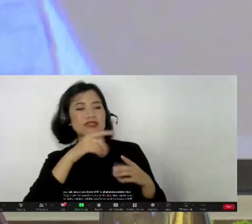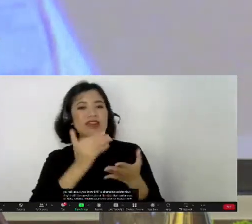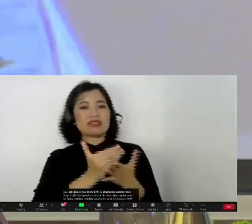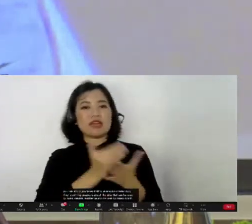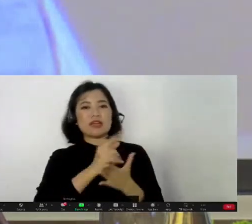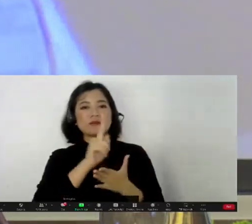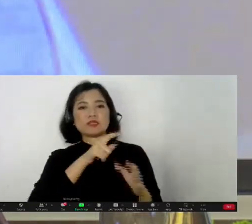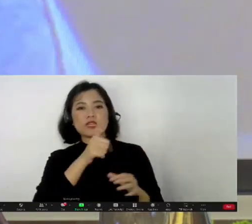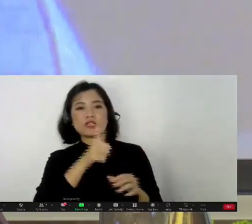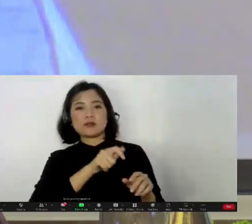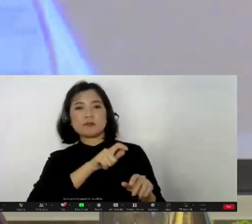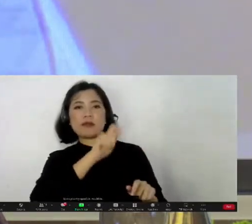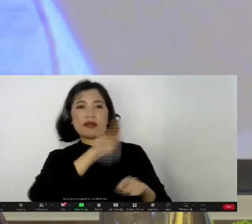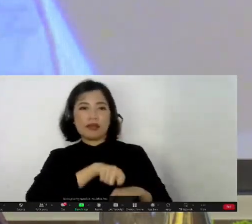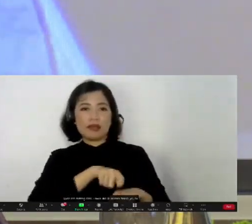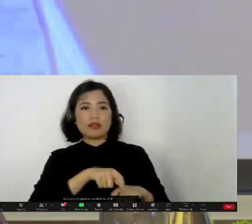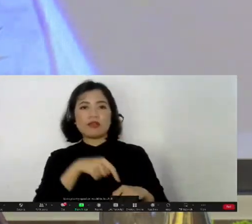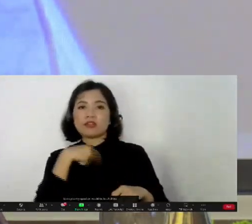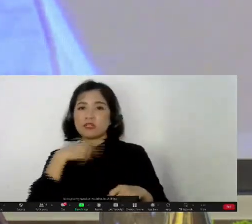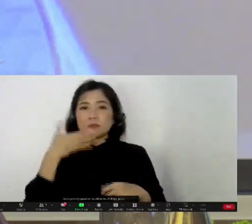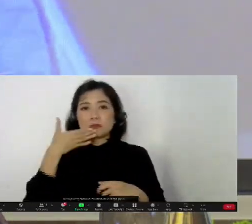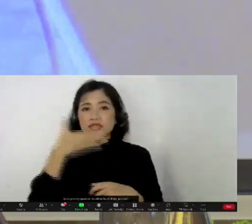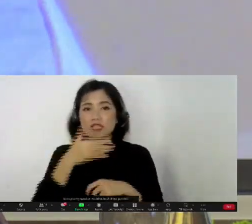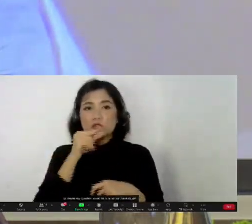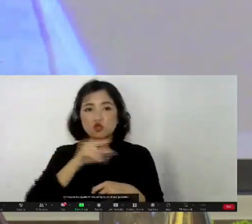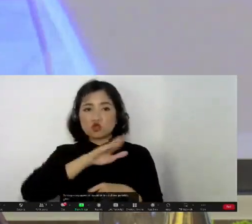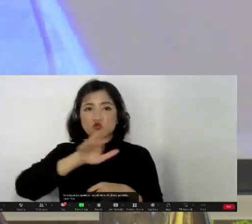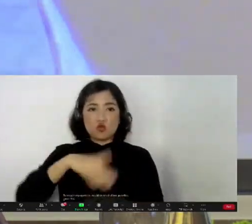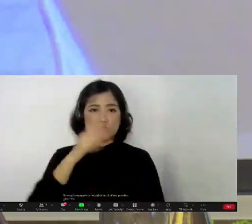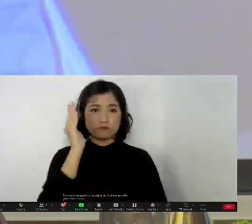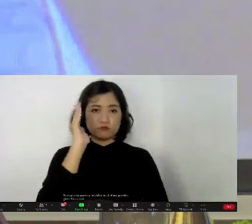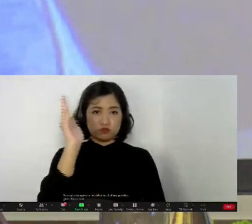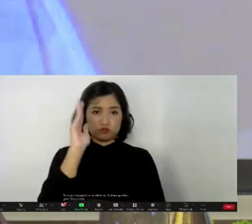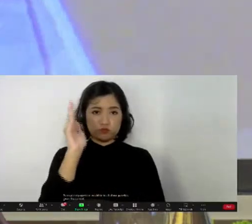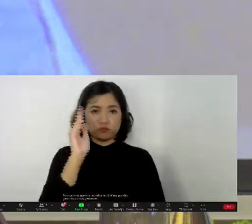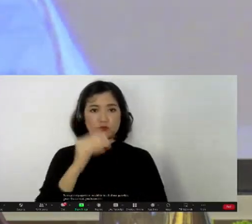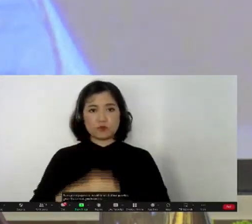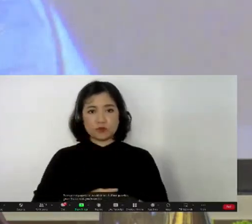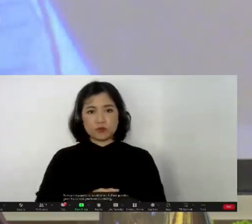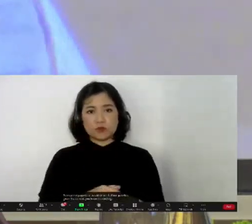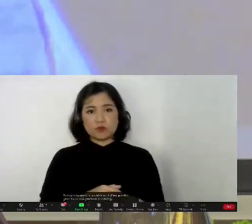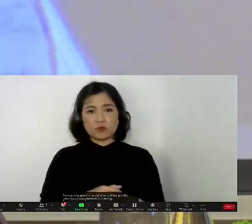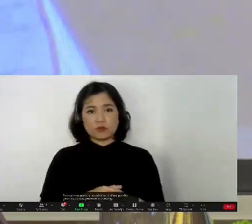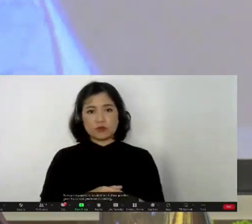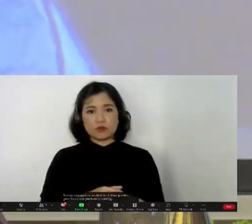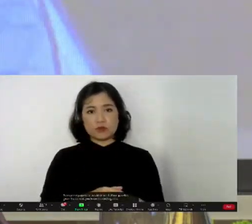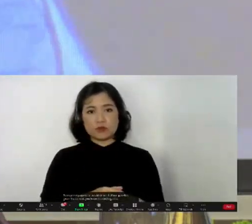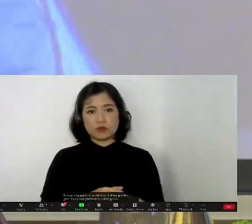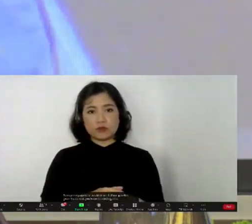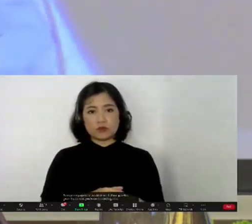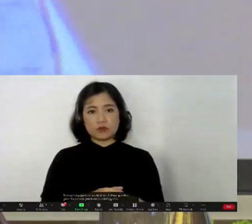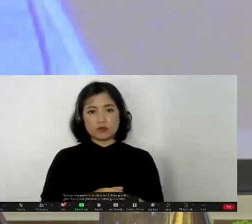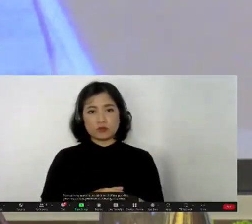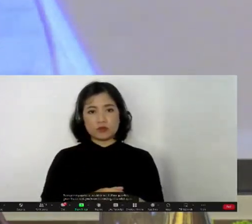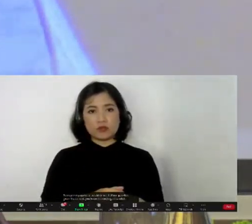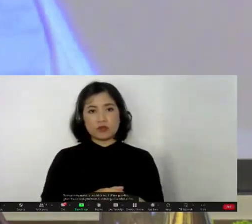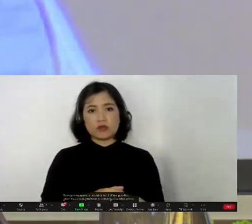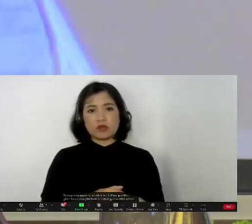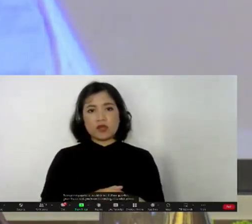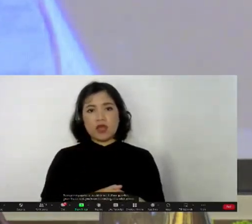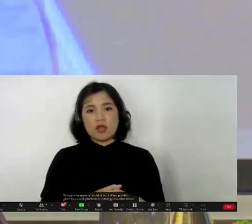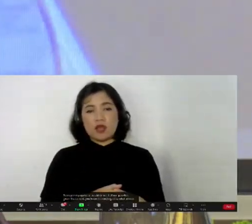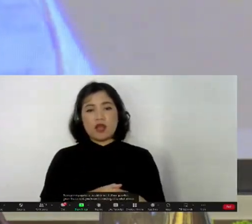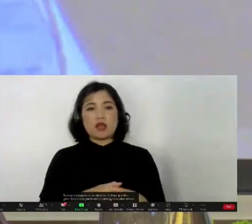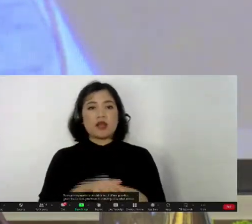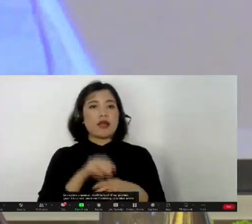my question will be to all of our panelists, given the current, you know, the existing data, what advice